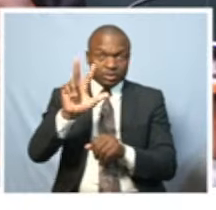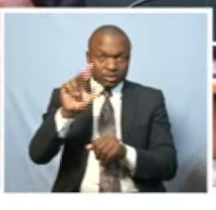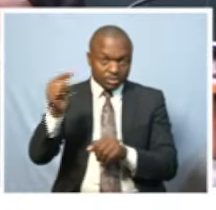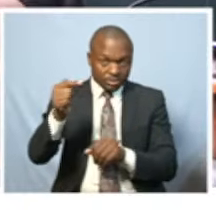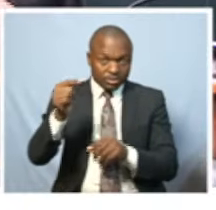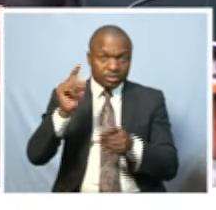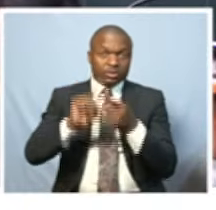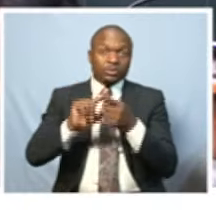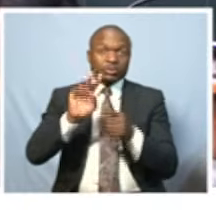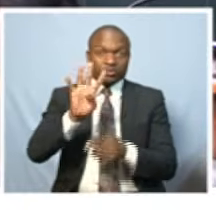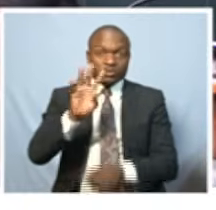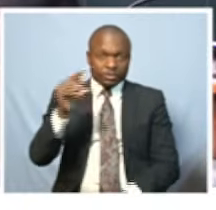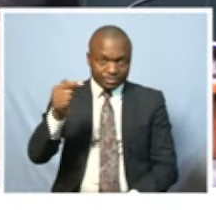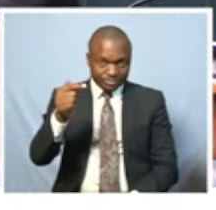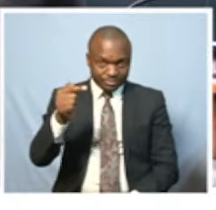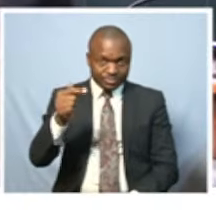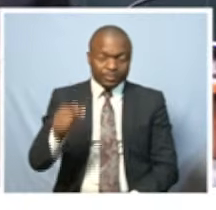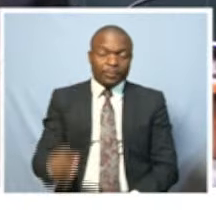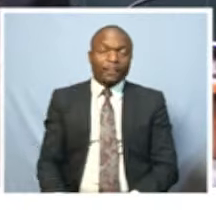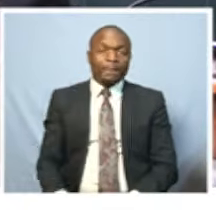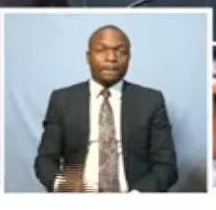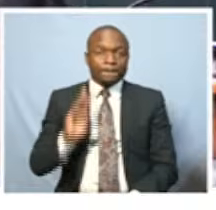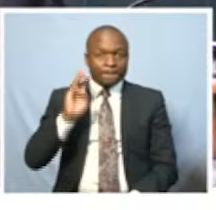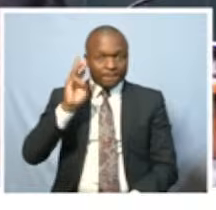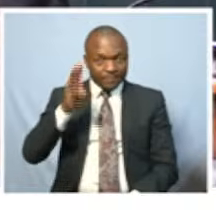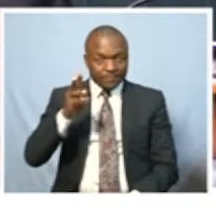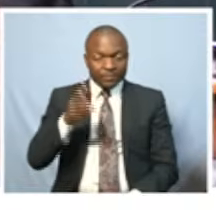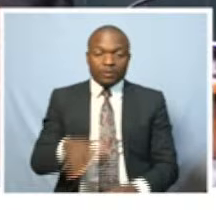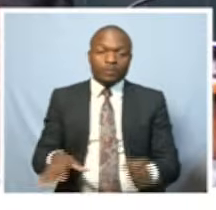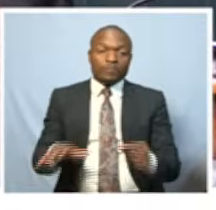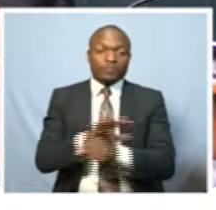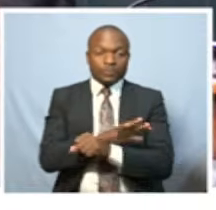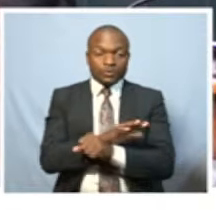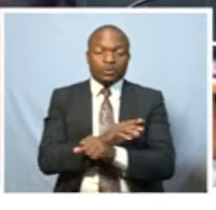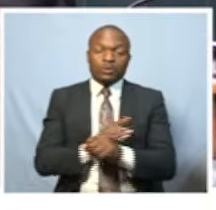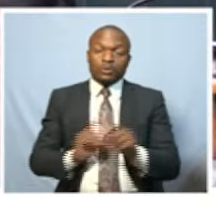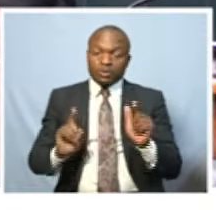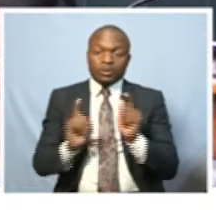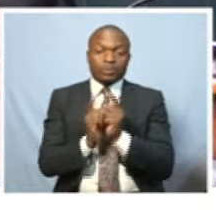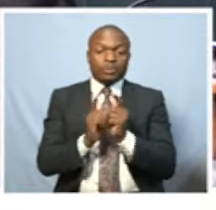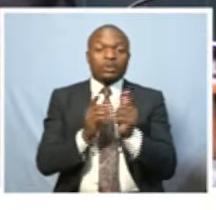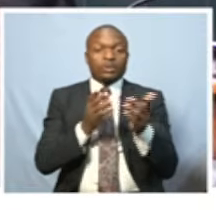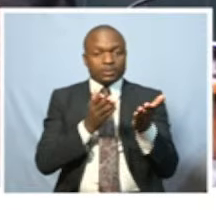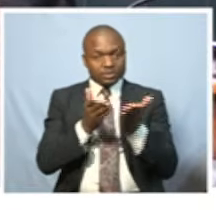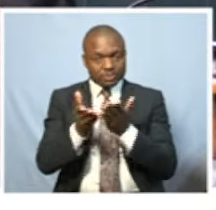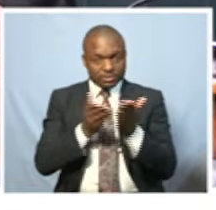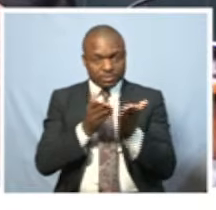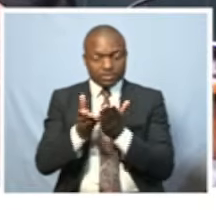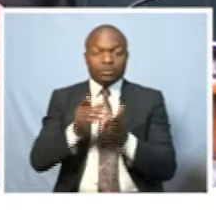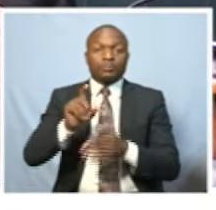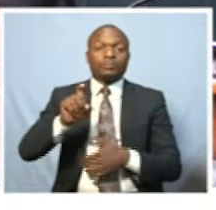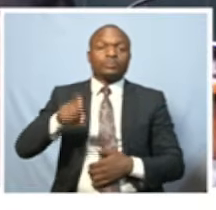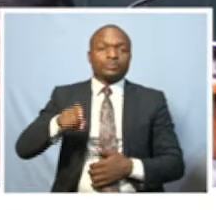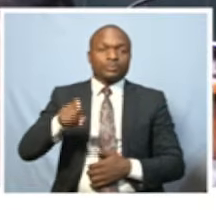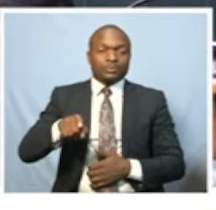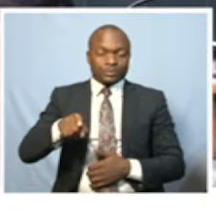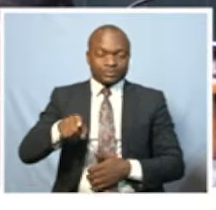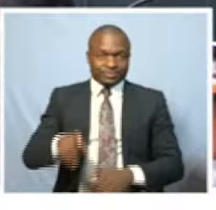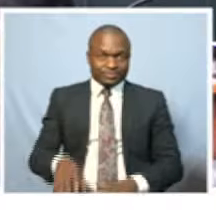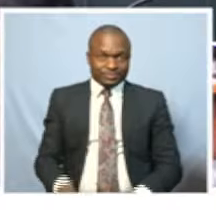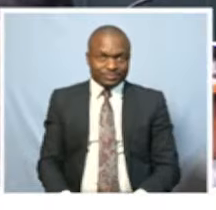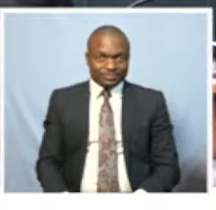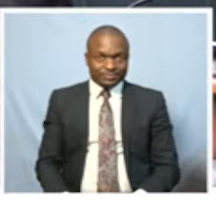2G/3G to 4G, which will be adequate to meet the service demands and